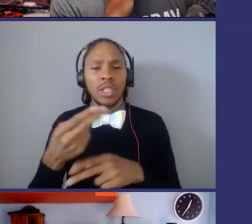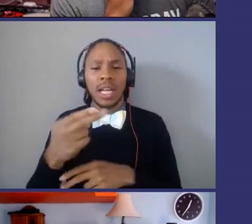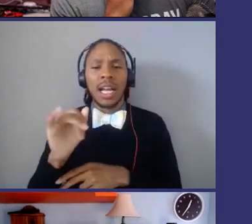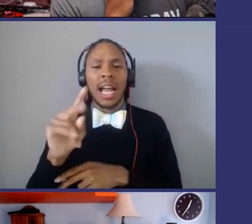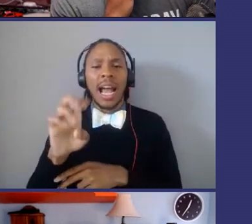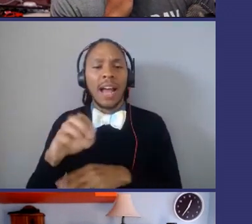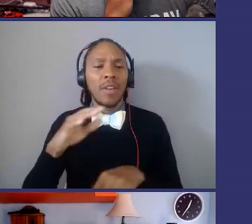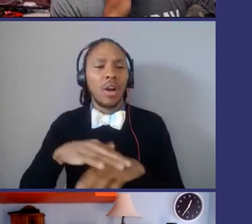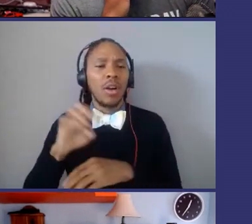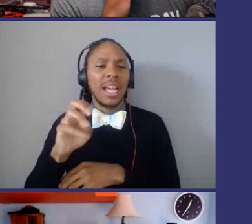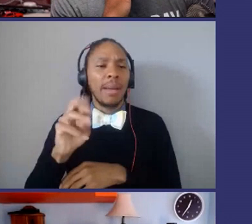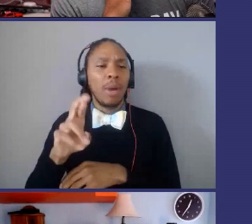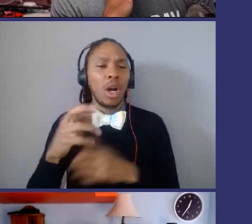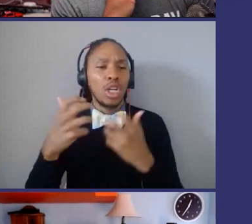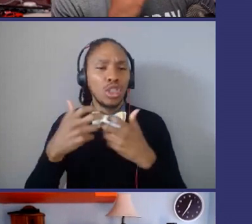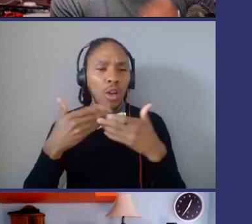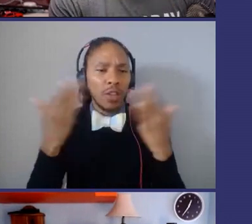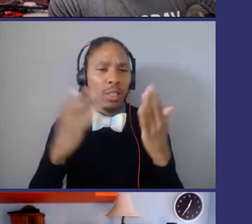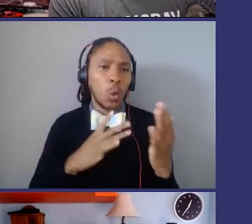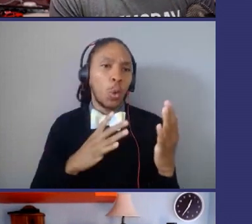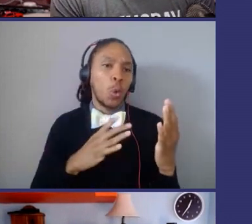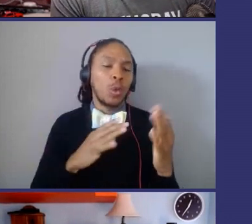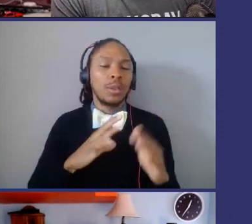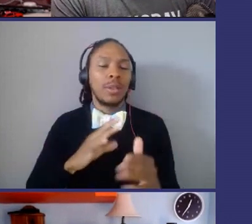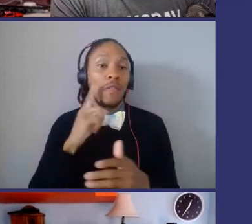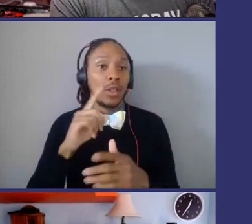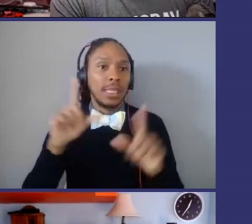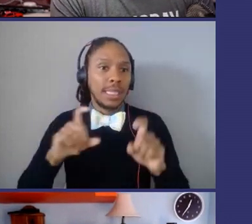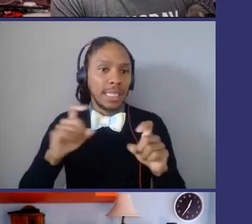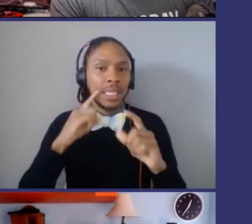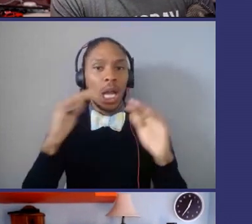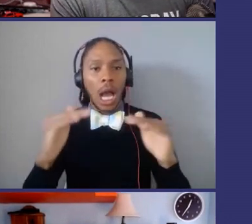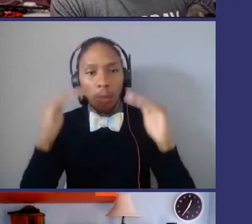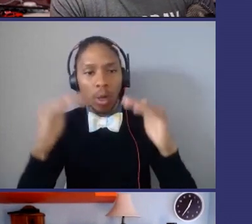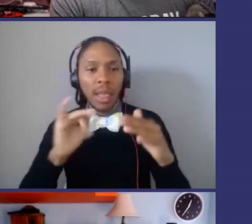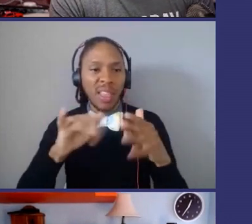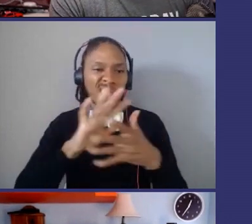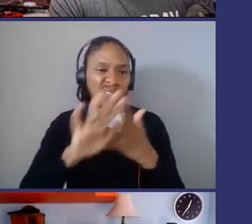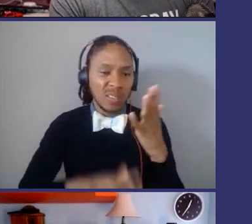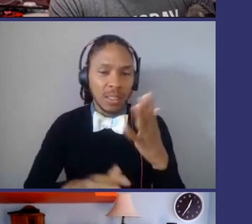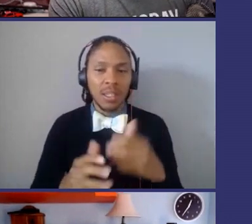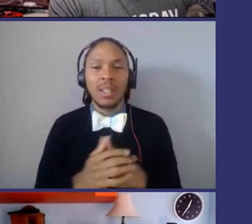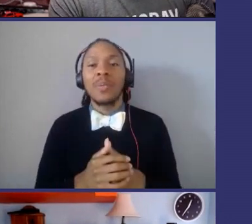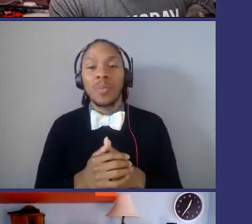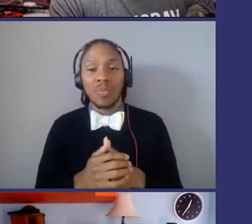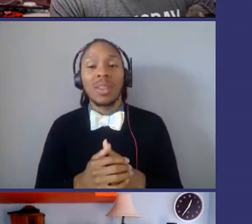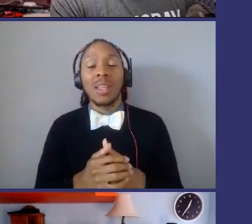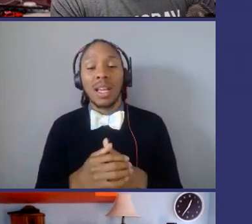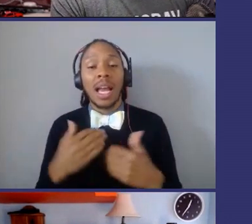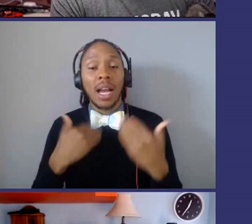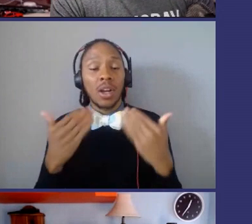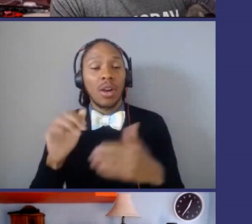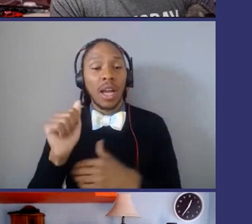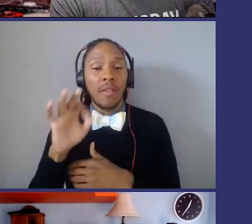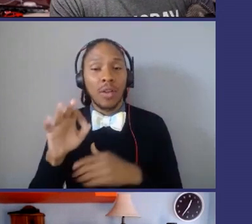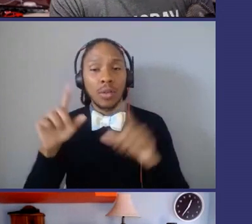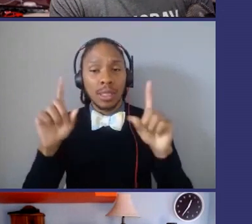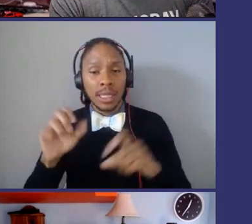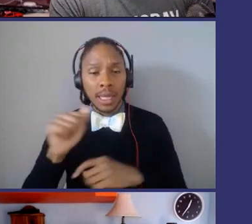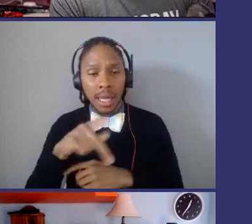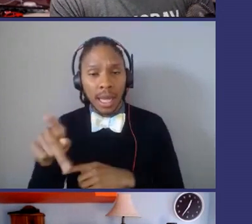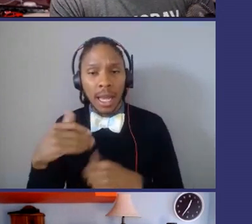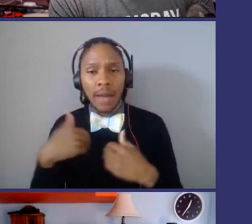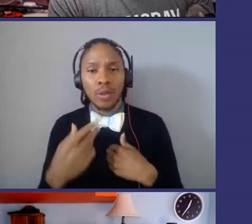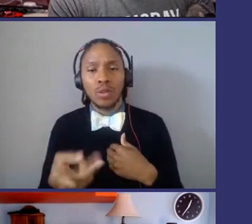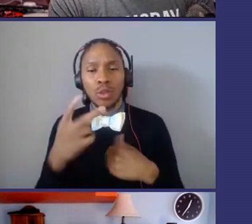EMR Serverless, which is pretty sweet. Really nice for testing upgrades and whatnot too. But yeah, I can go into my Airflow test app here. You can see I've got